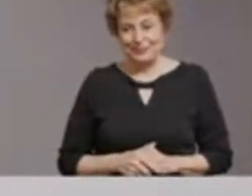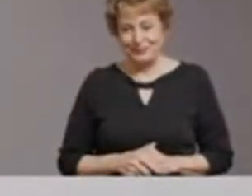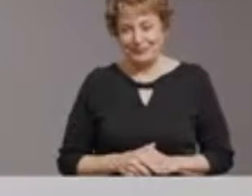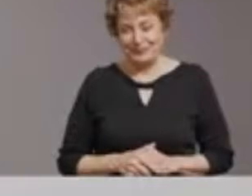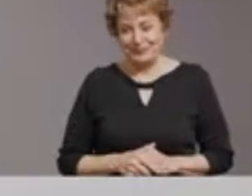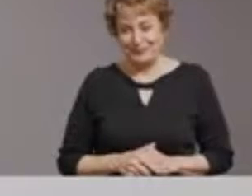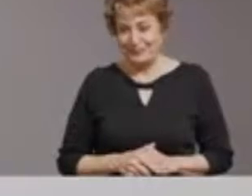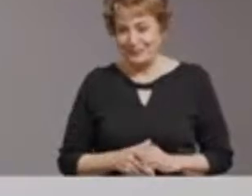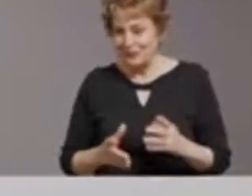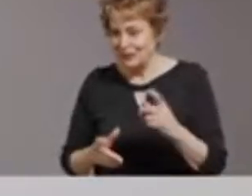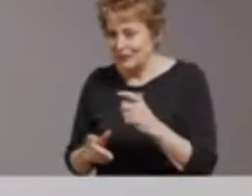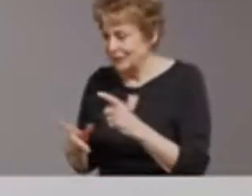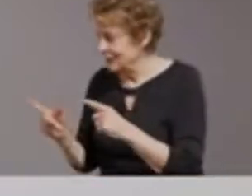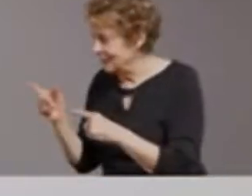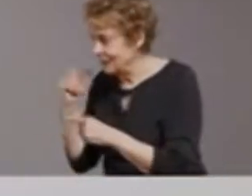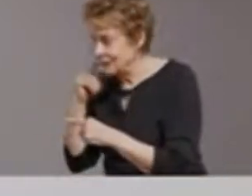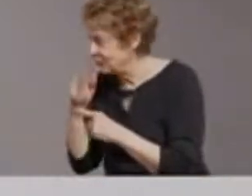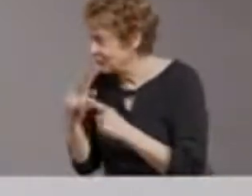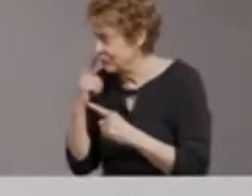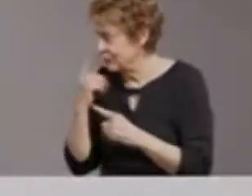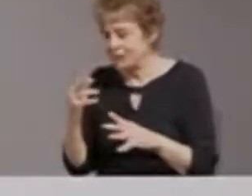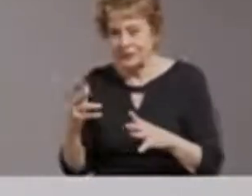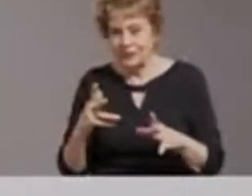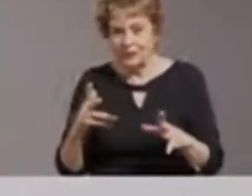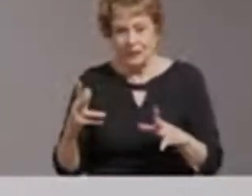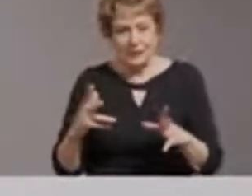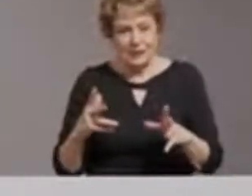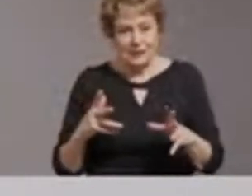I don't hear you. Takes Howie a while to unmute himself.